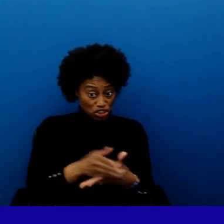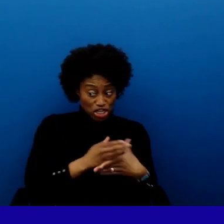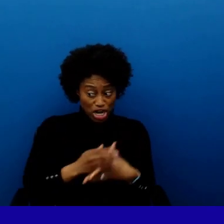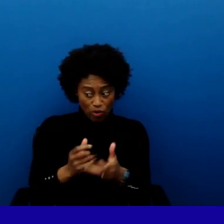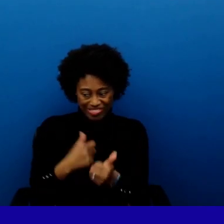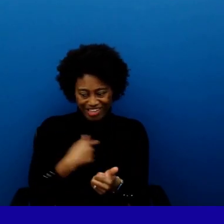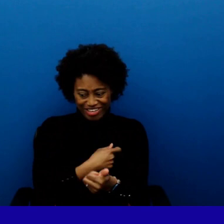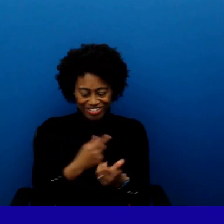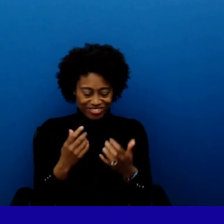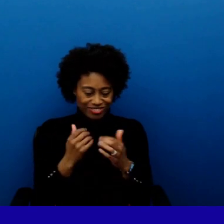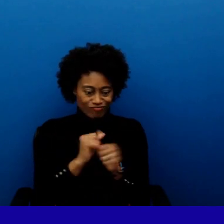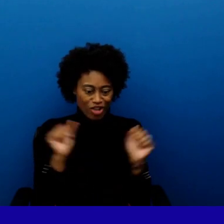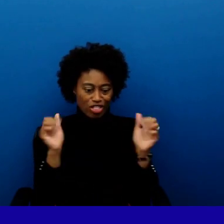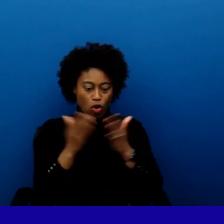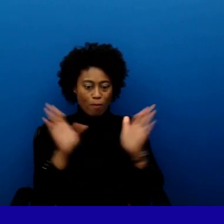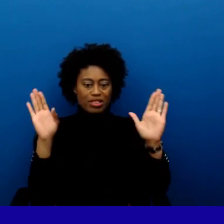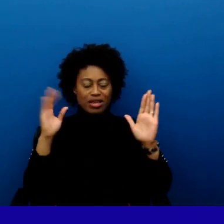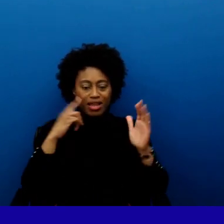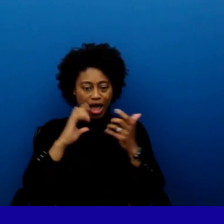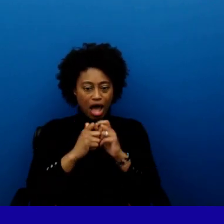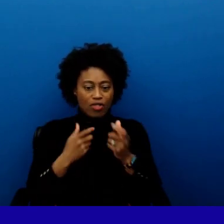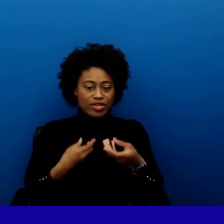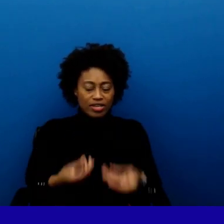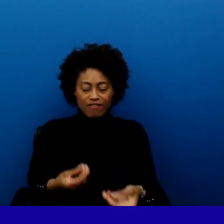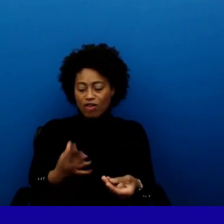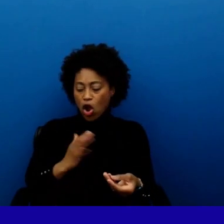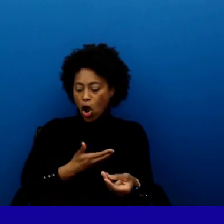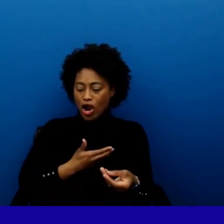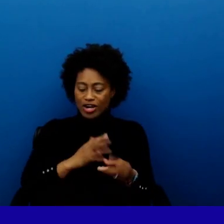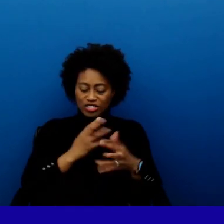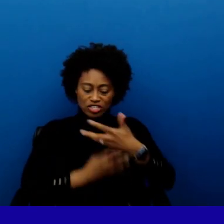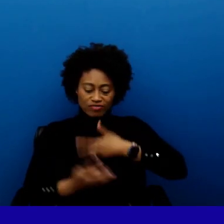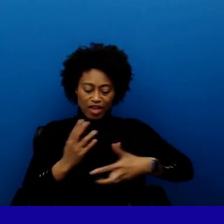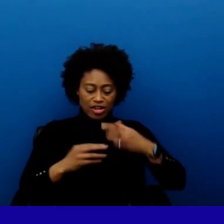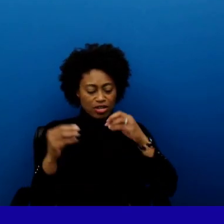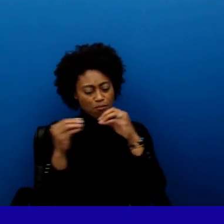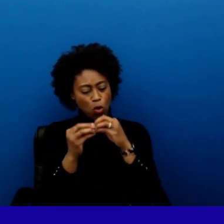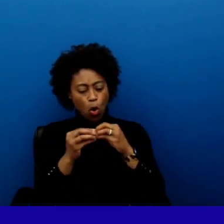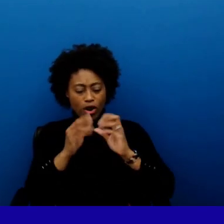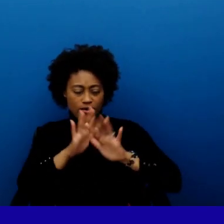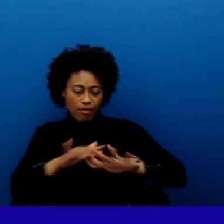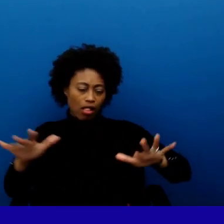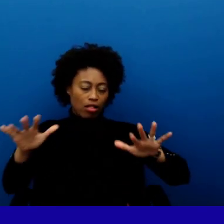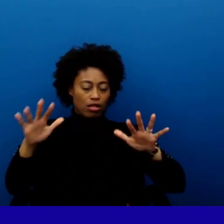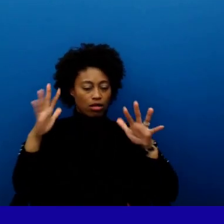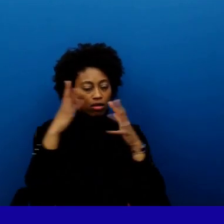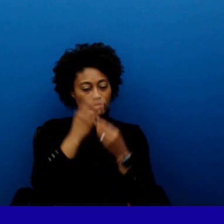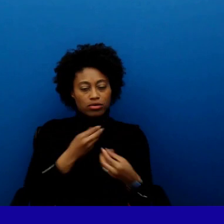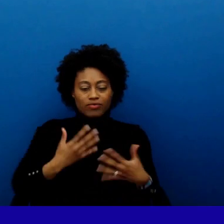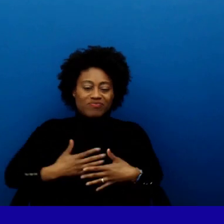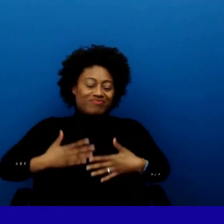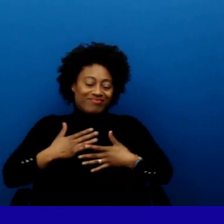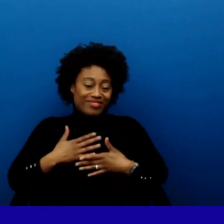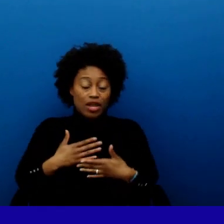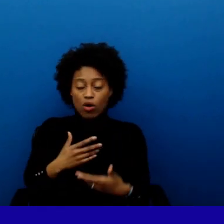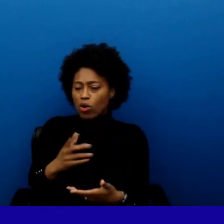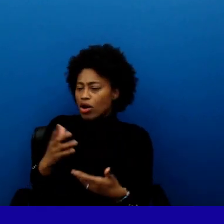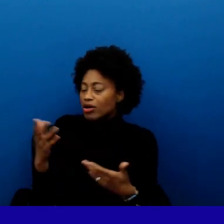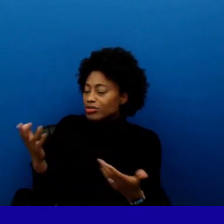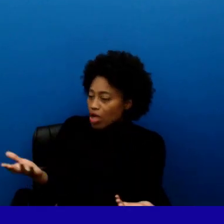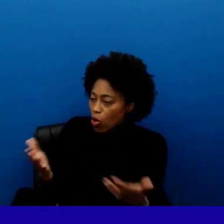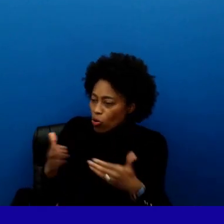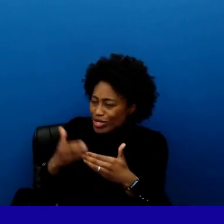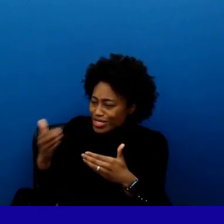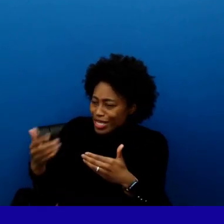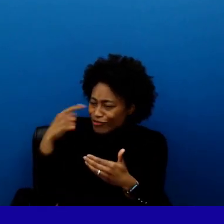why other cultures share these things with us freely and openly, and how it makes our fabric of society that much more rich and enjoyable.